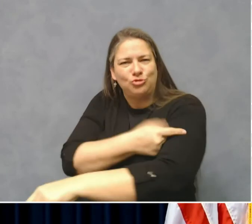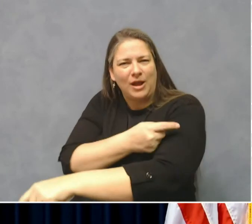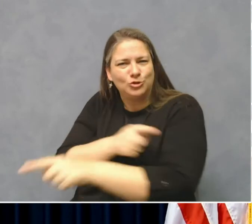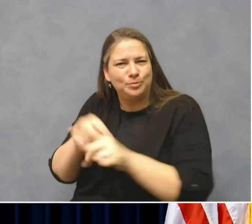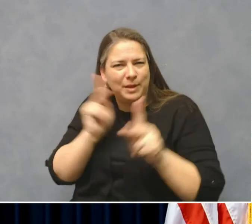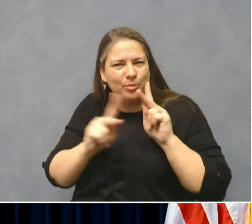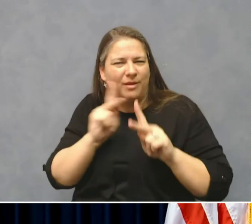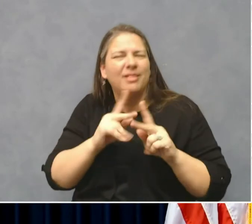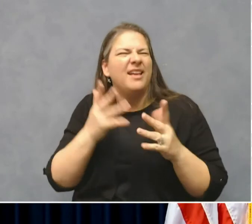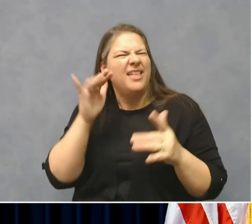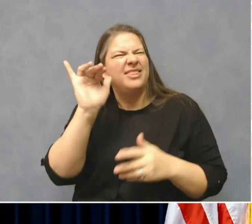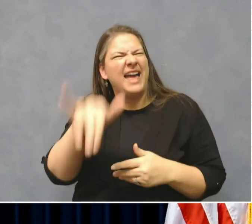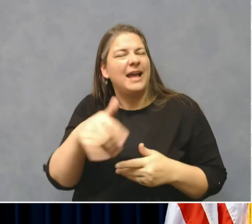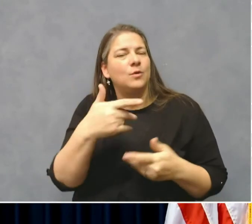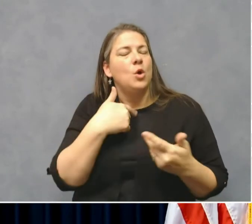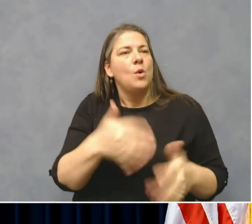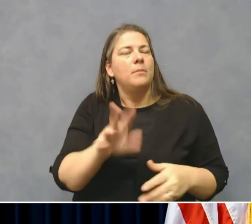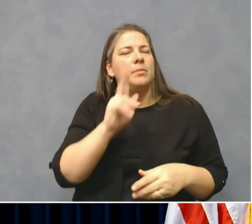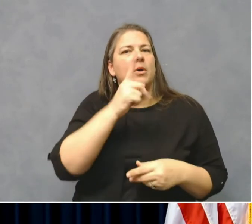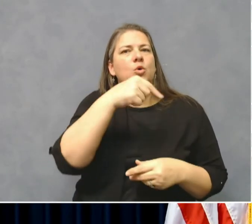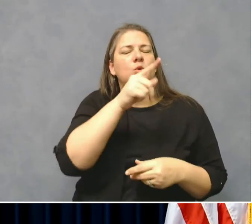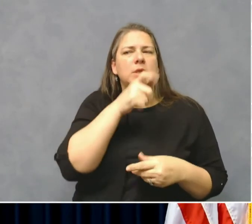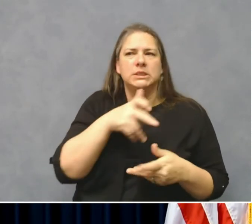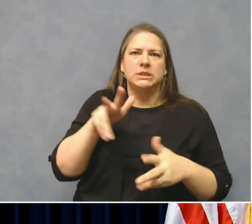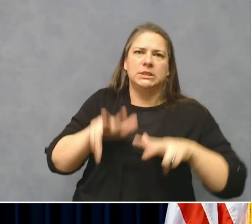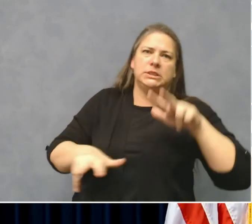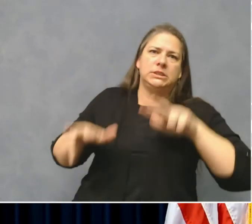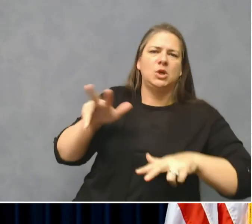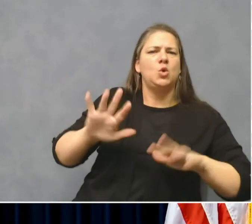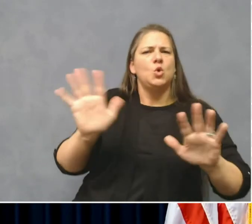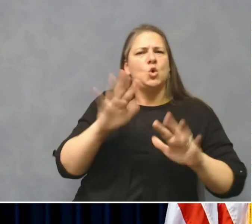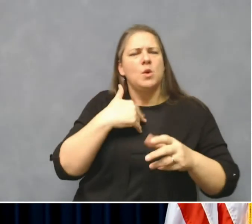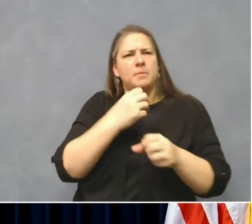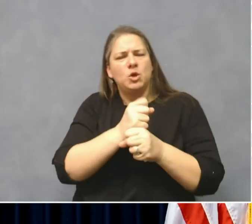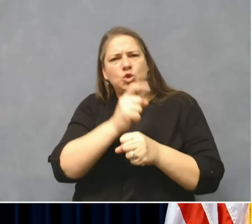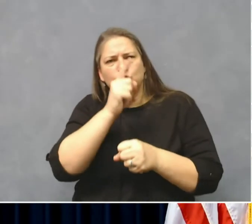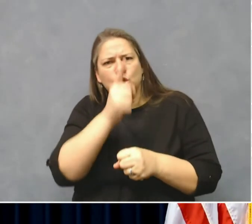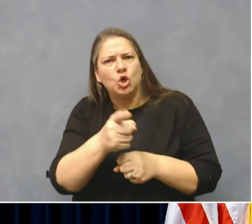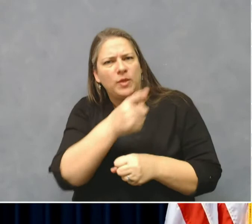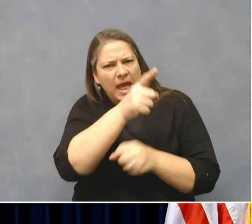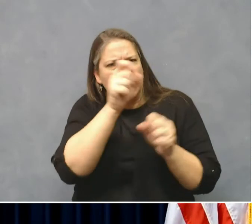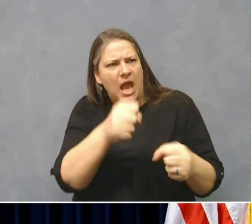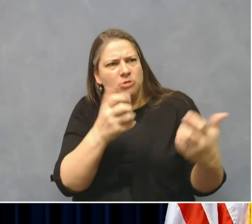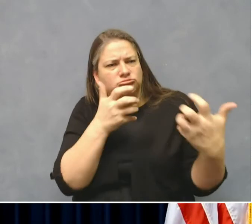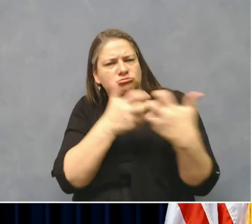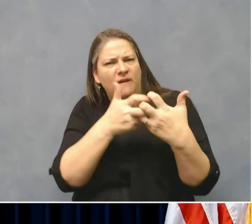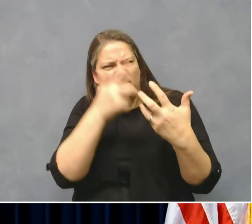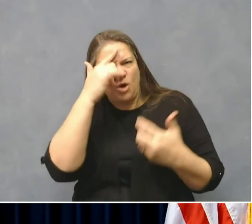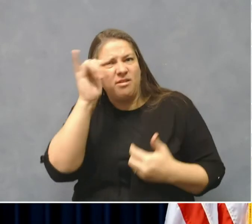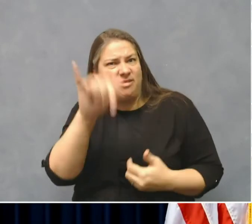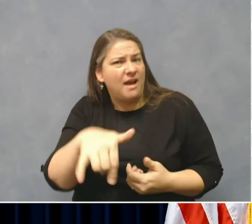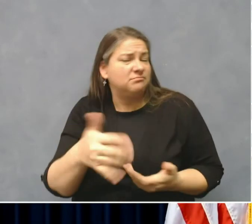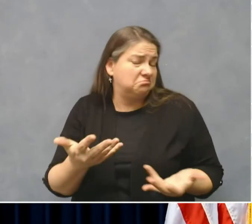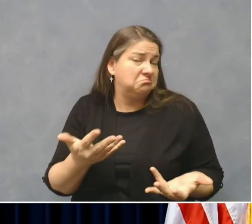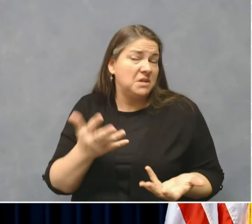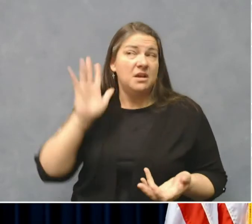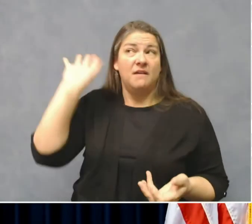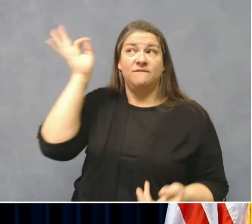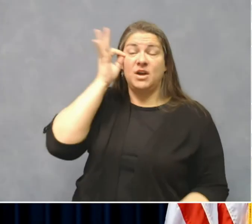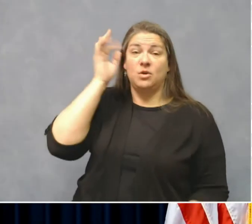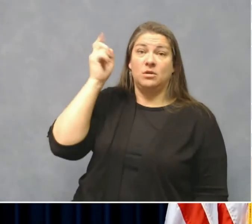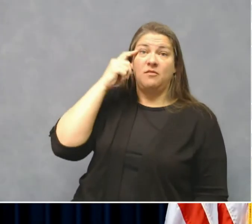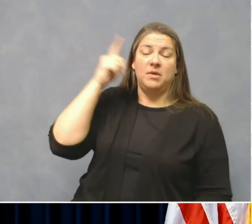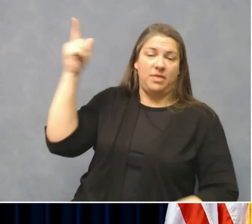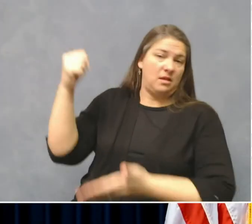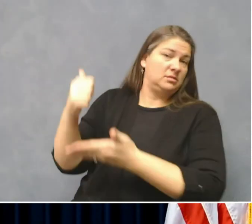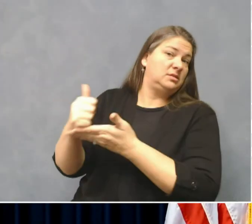In large part depends on the type of assistance that rightfully so the federal government has been providing us, and we